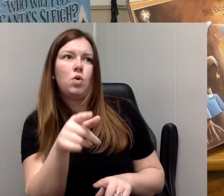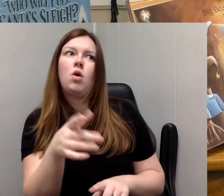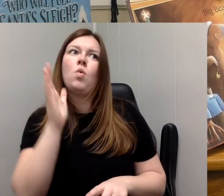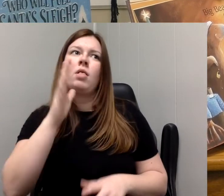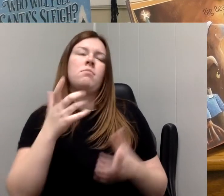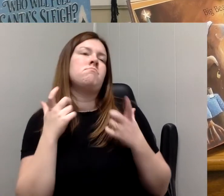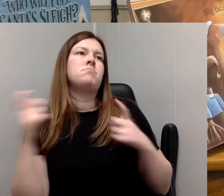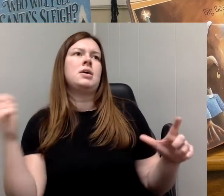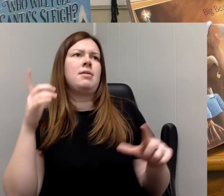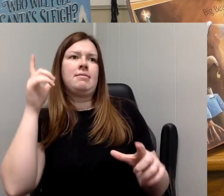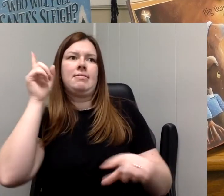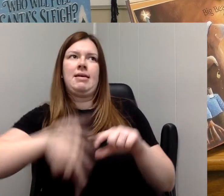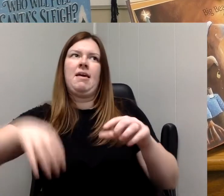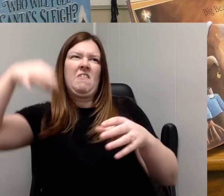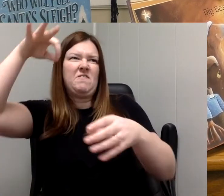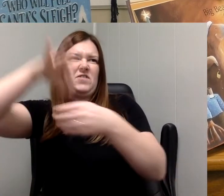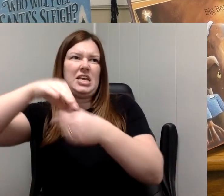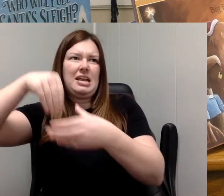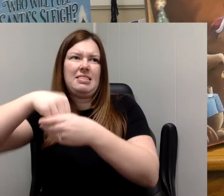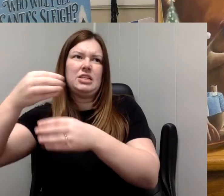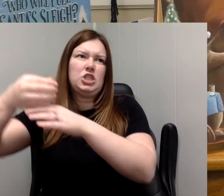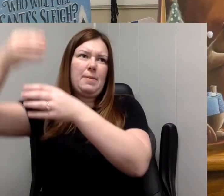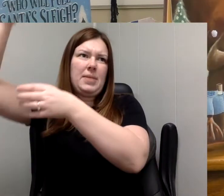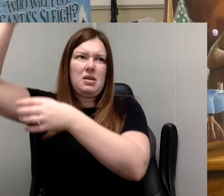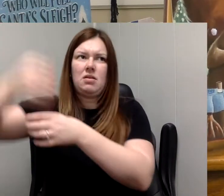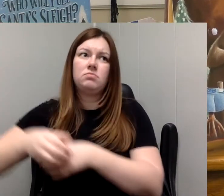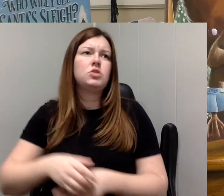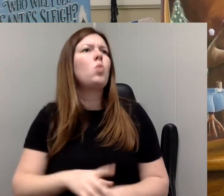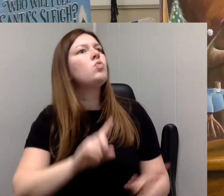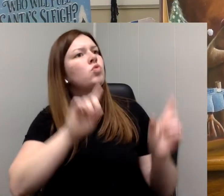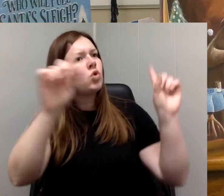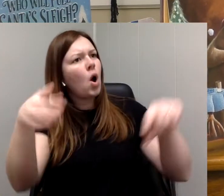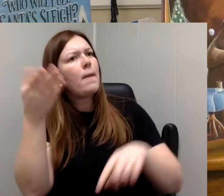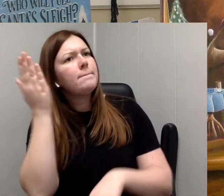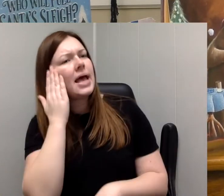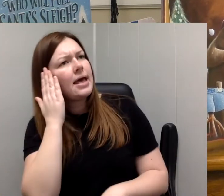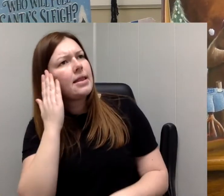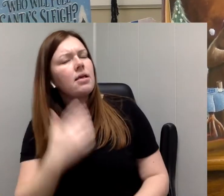down the chimney. Now go to bed and go to sleep, both of you.